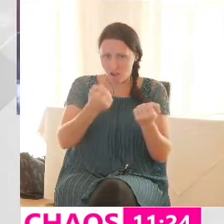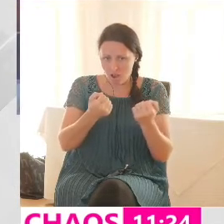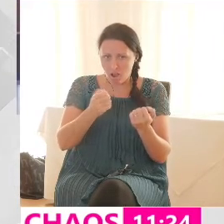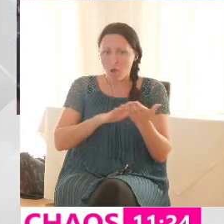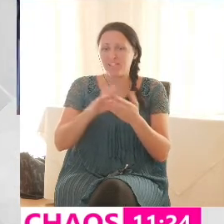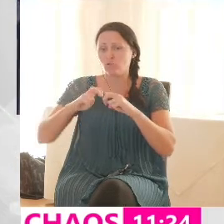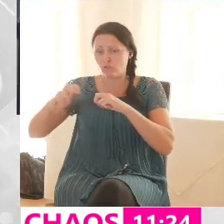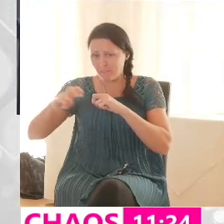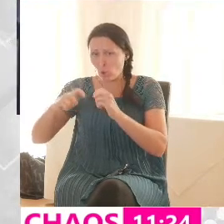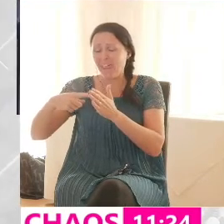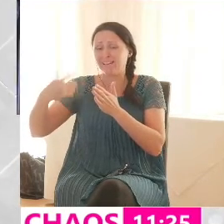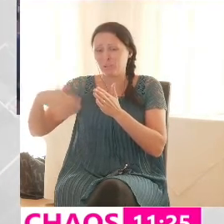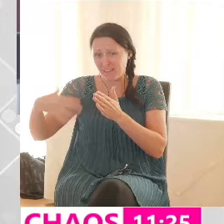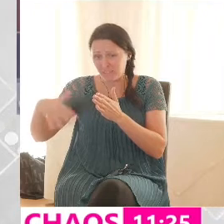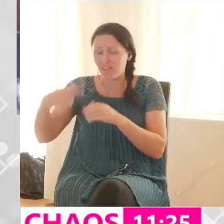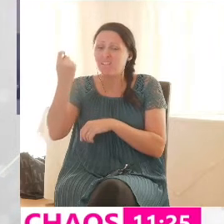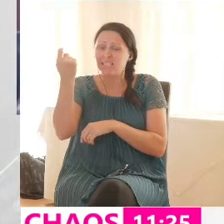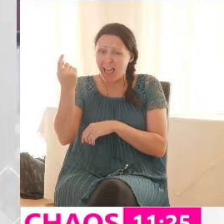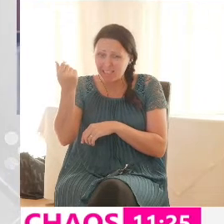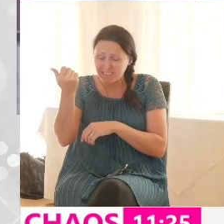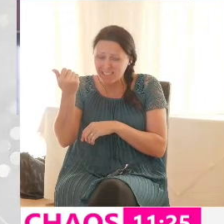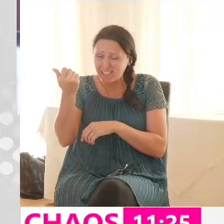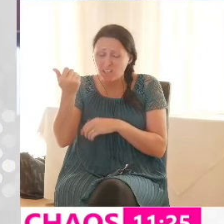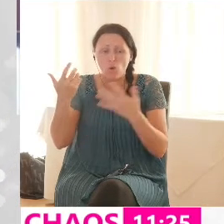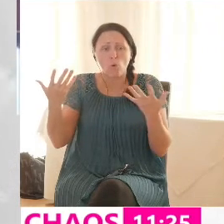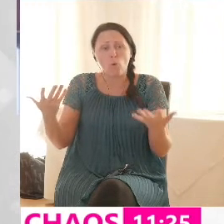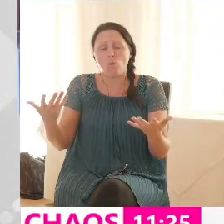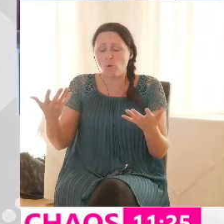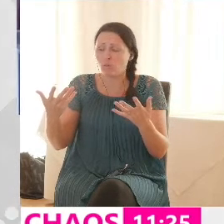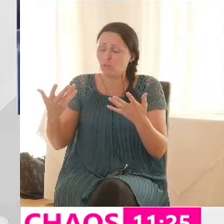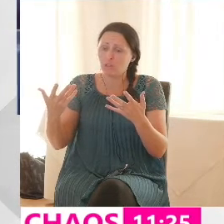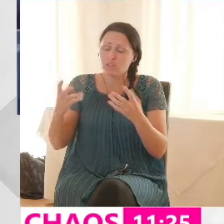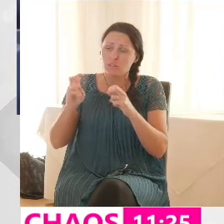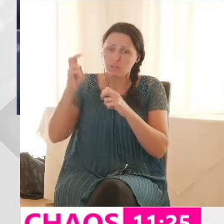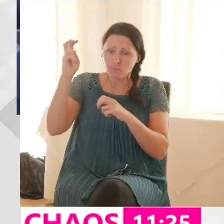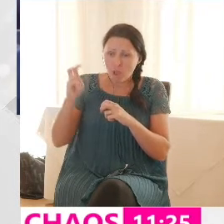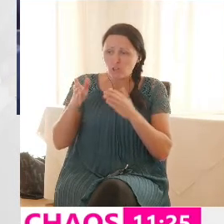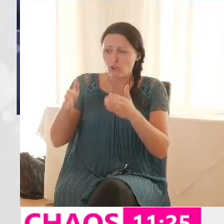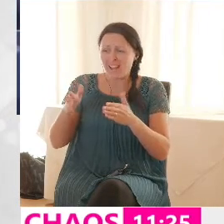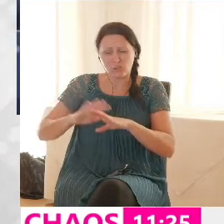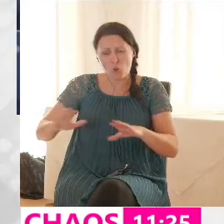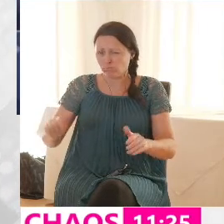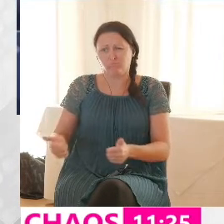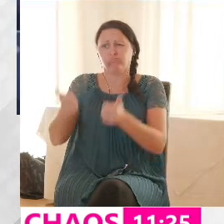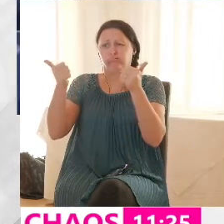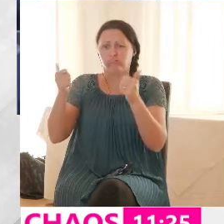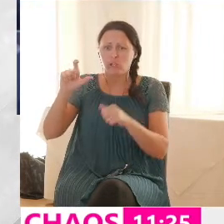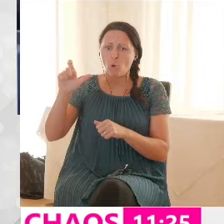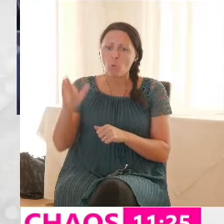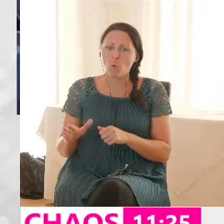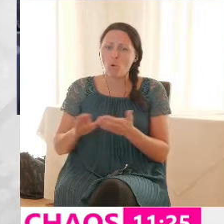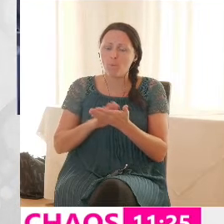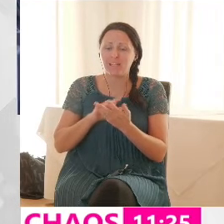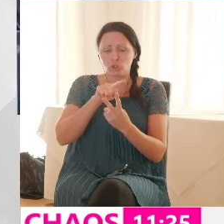taxi, or like our, public transport system is not good. So there are two choices. I have to